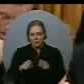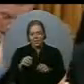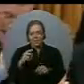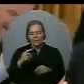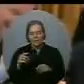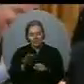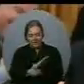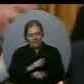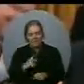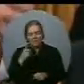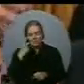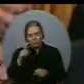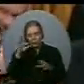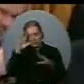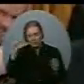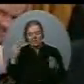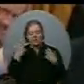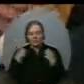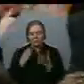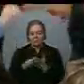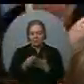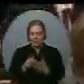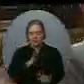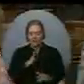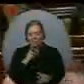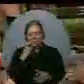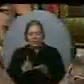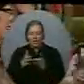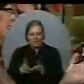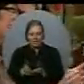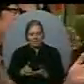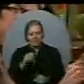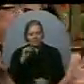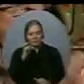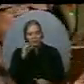I can, Mr. Speaker. 3:30 tomorrow, we'll see him there, Mr. Speaker. The Honourable Member for Lac Saint